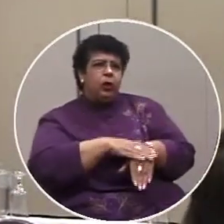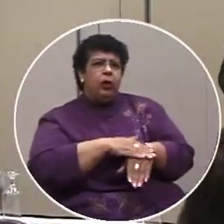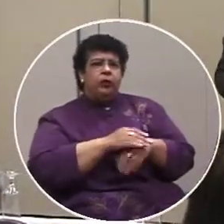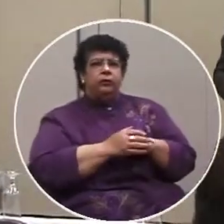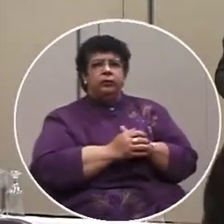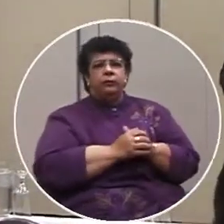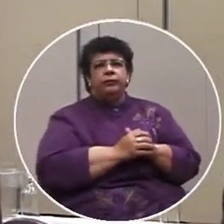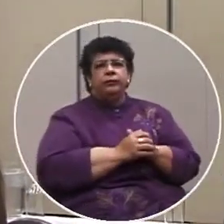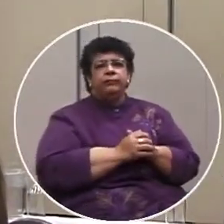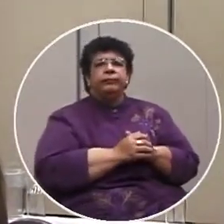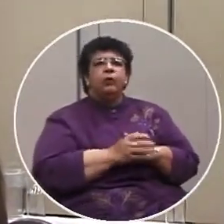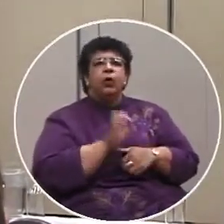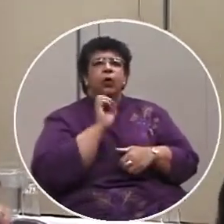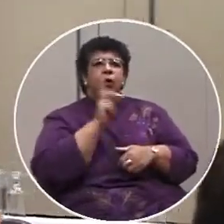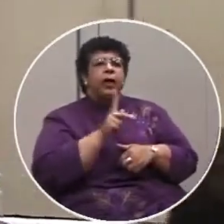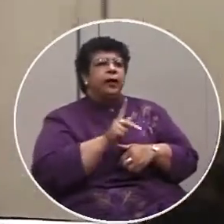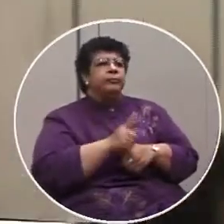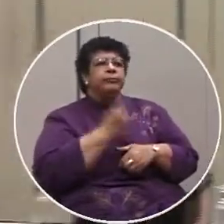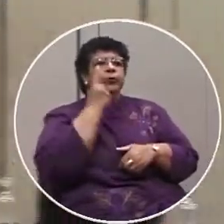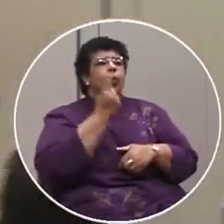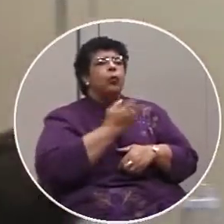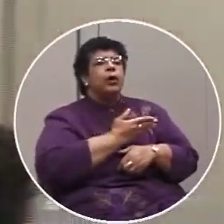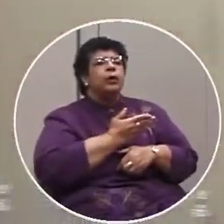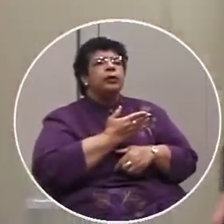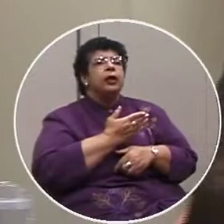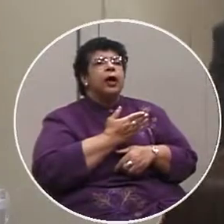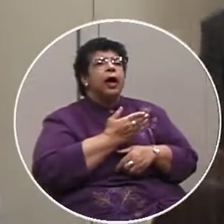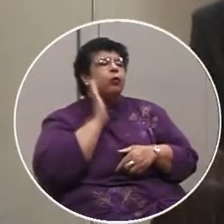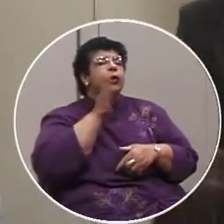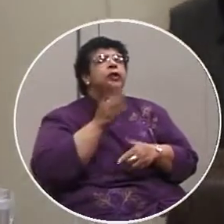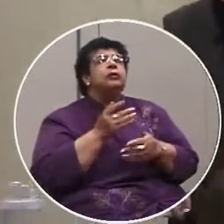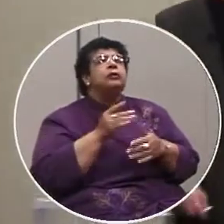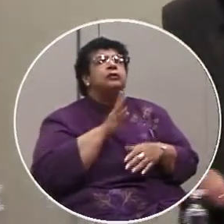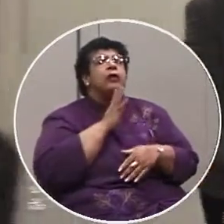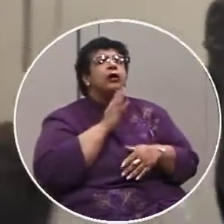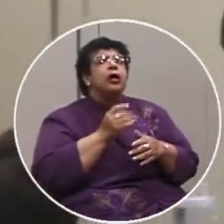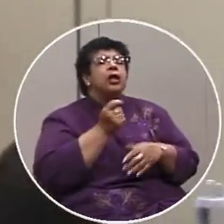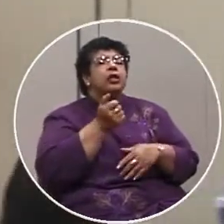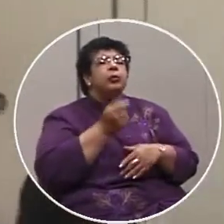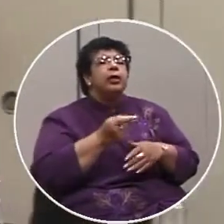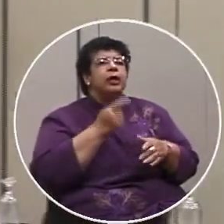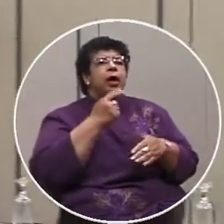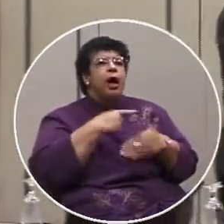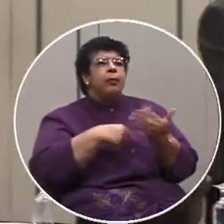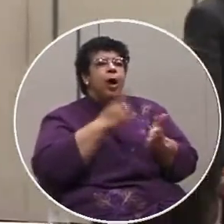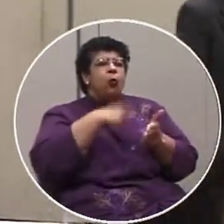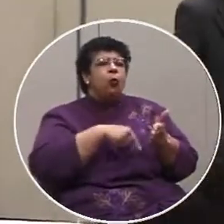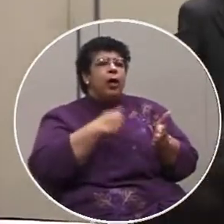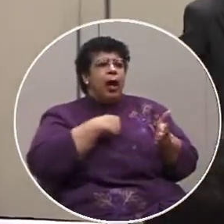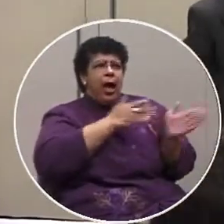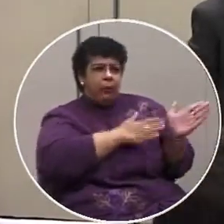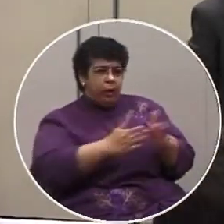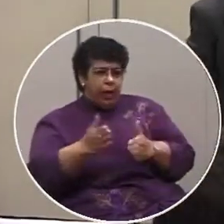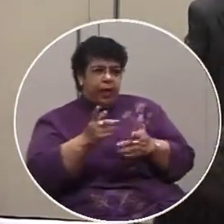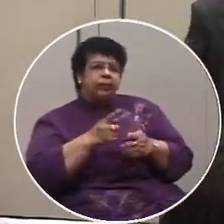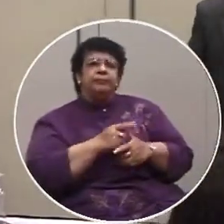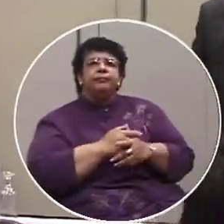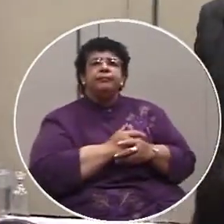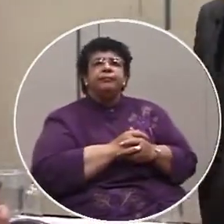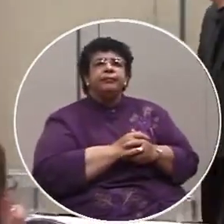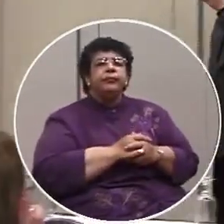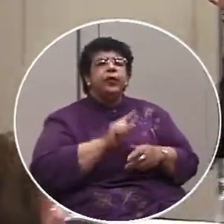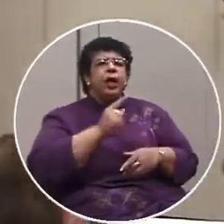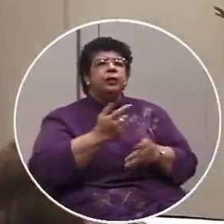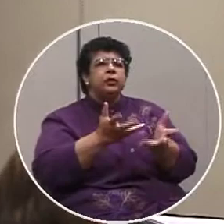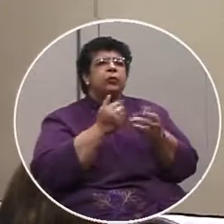All right. Let me talk a little bit about what I had planned, and then let's dive in. So I just want to